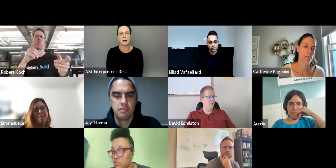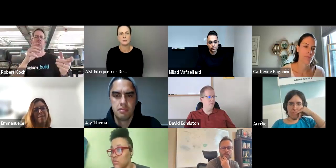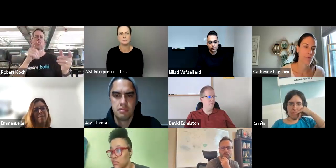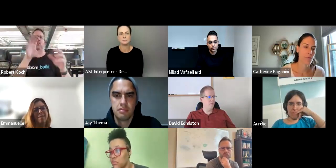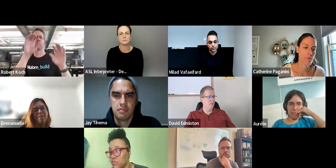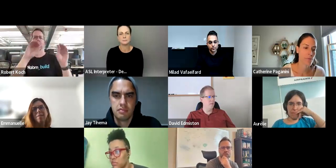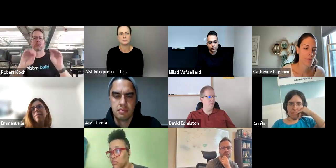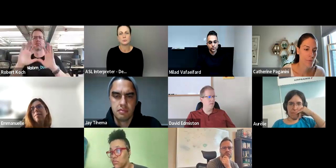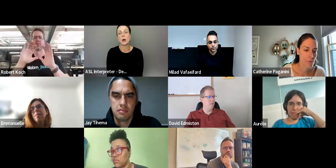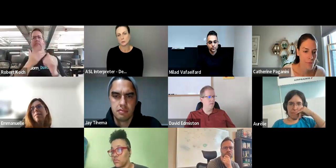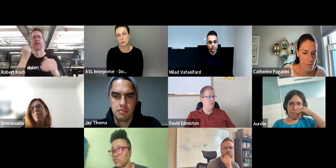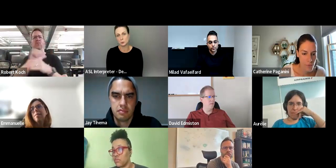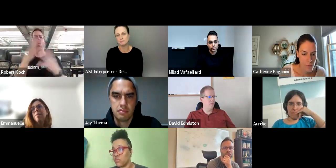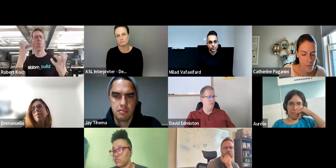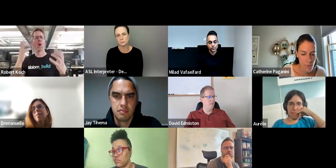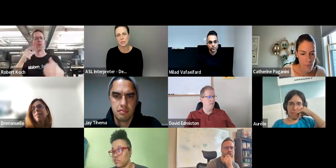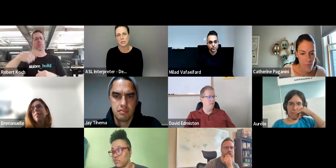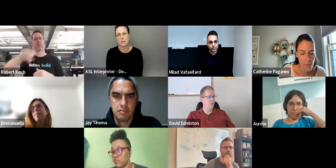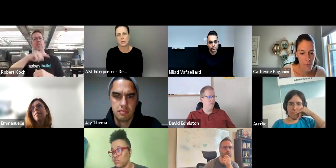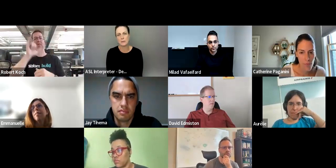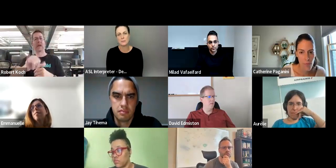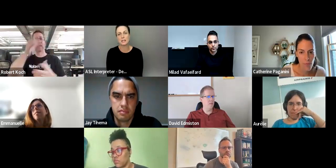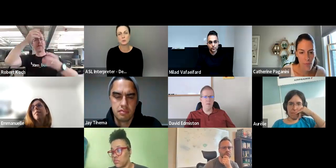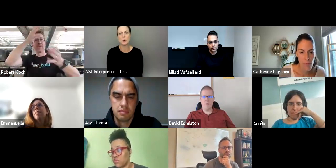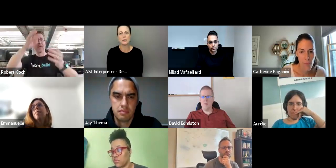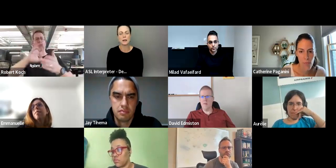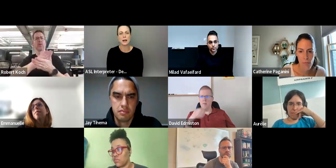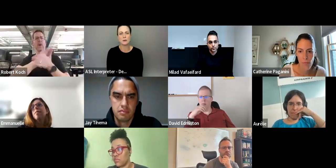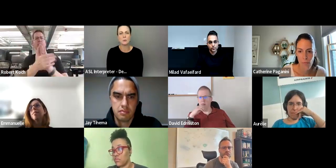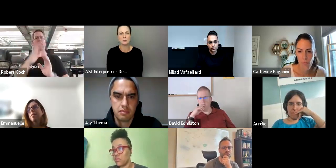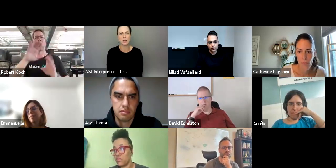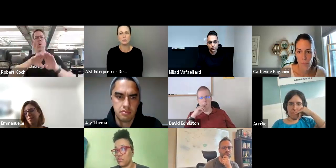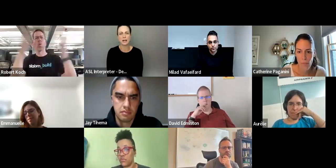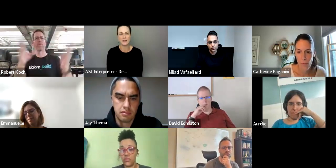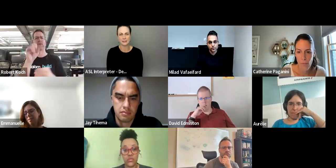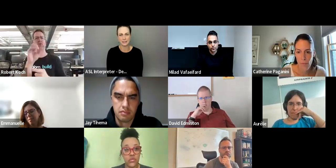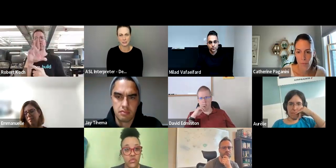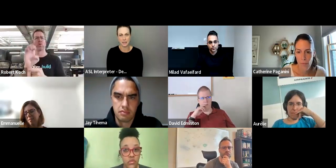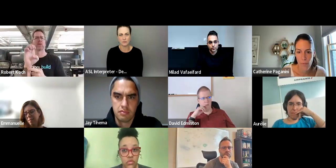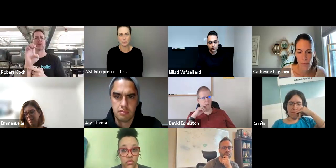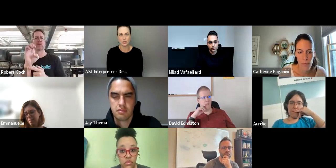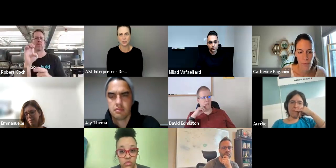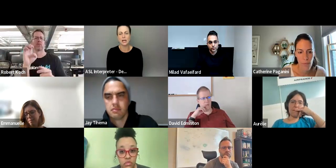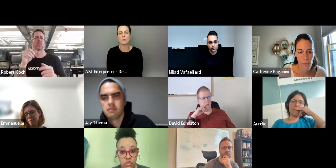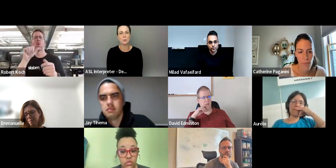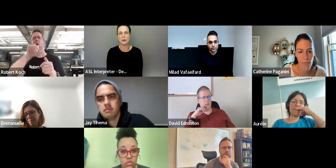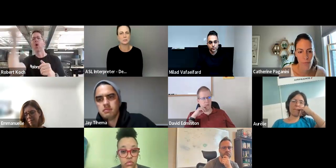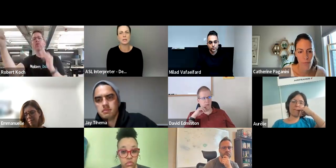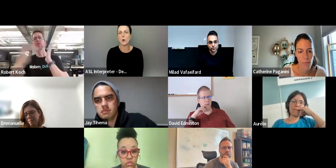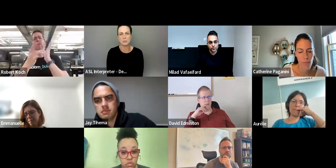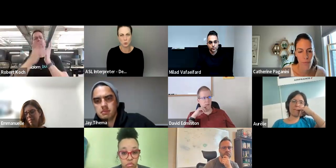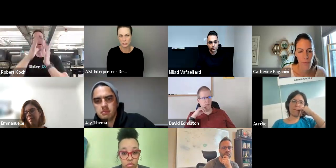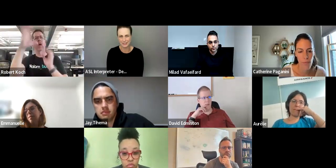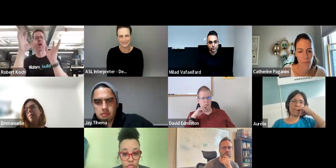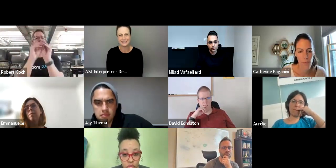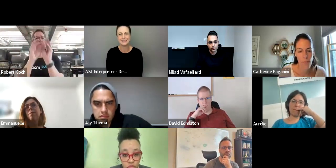and prior to, because we want everyone to be able to have access to that information, and we want it to be